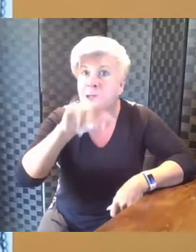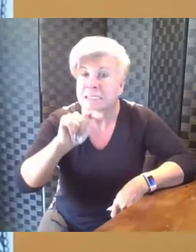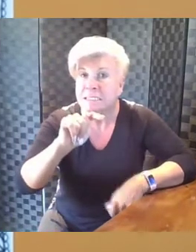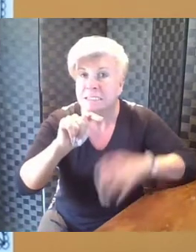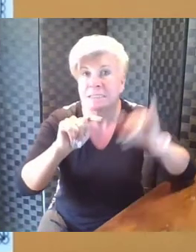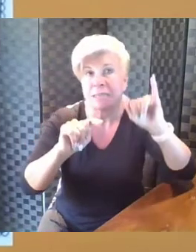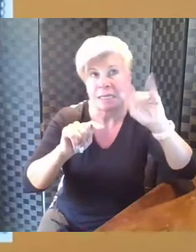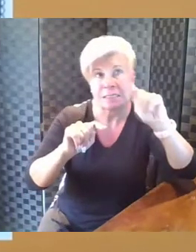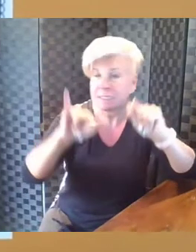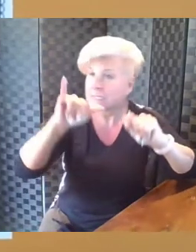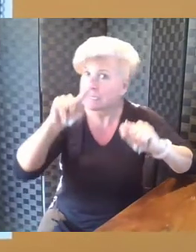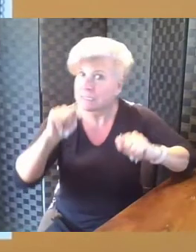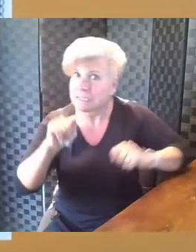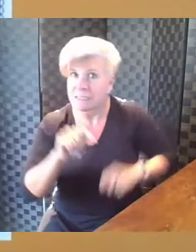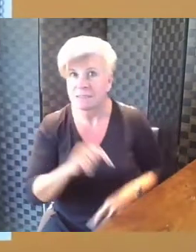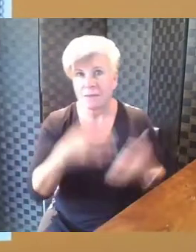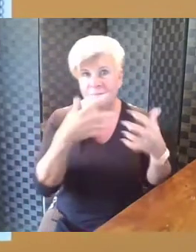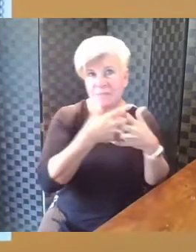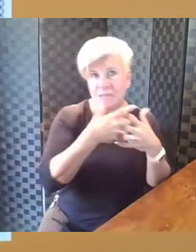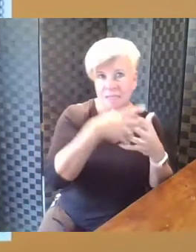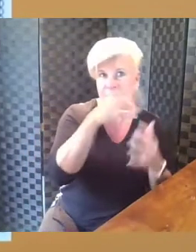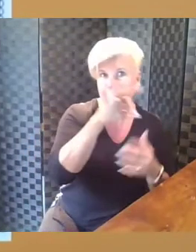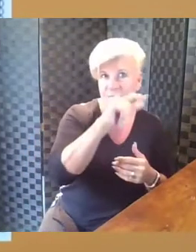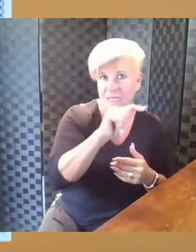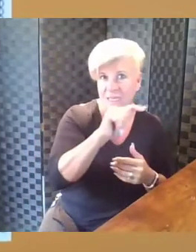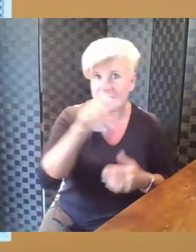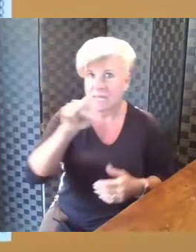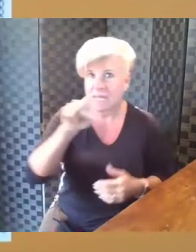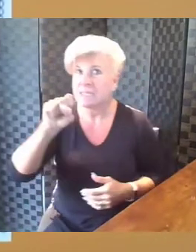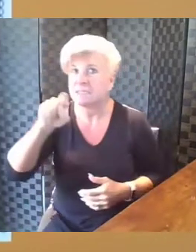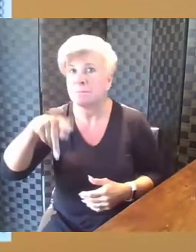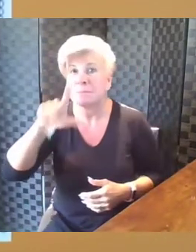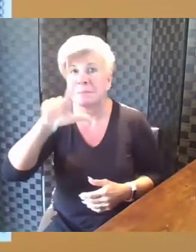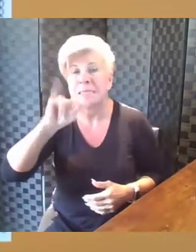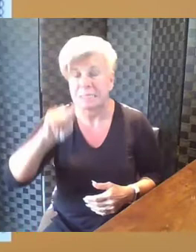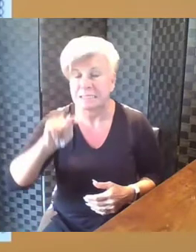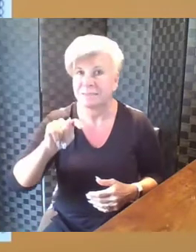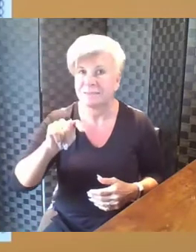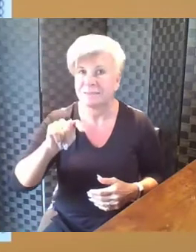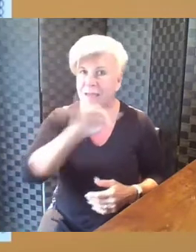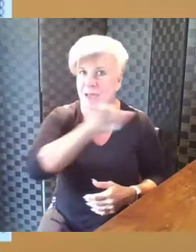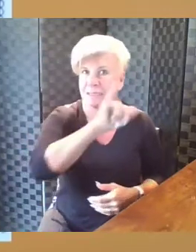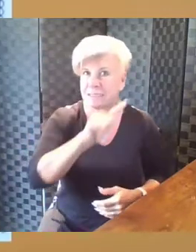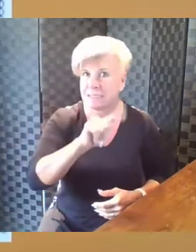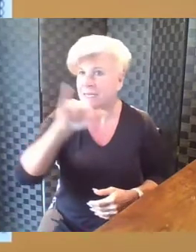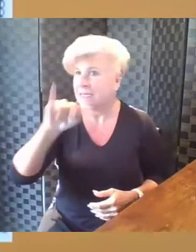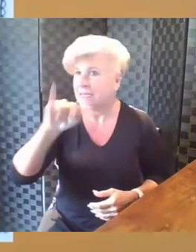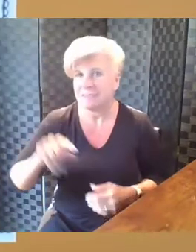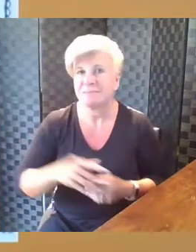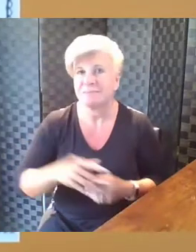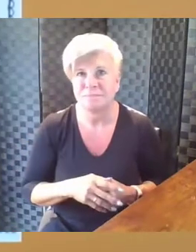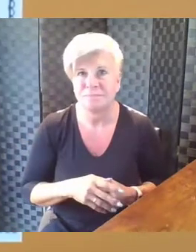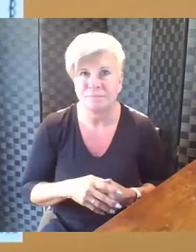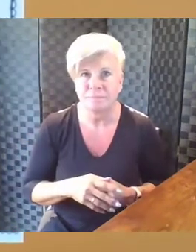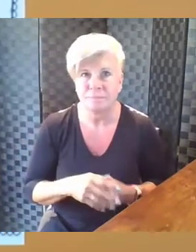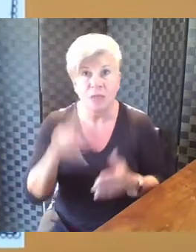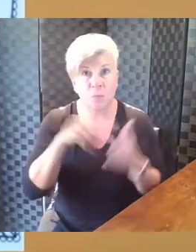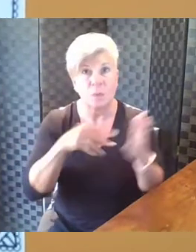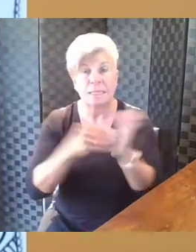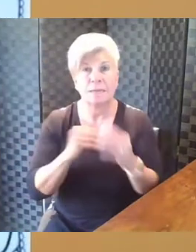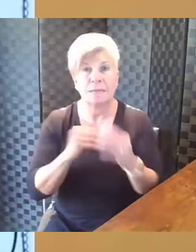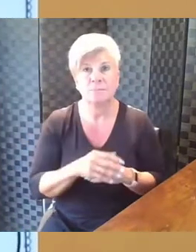split. So these two words rhyme together, fit and split. Let's read this poem together. I'll erase all my